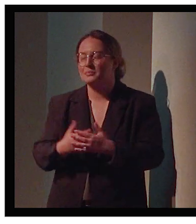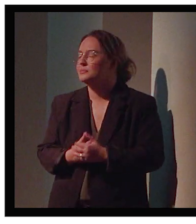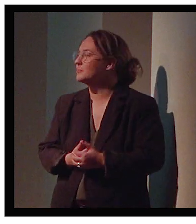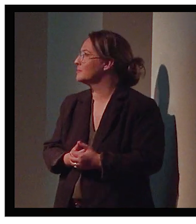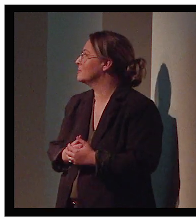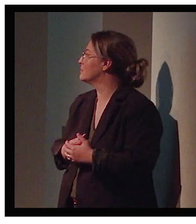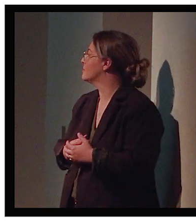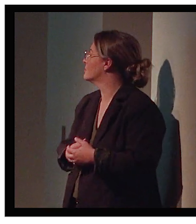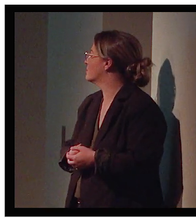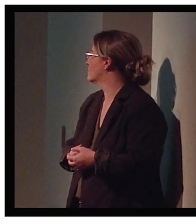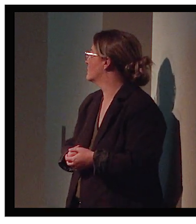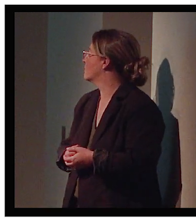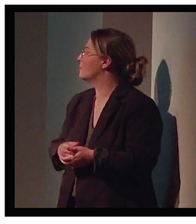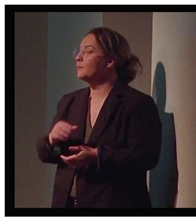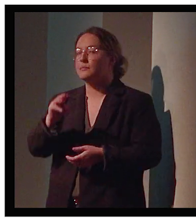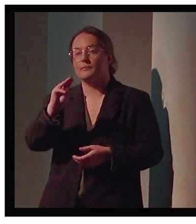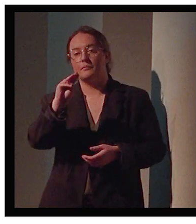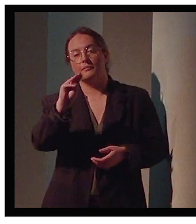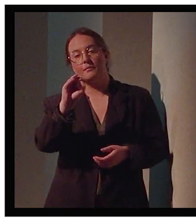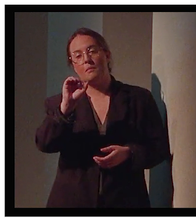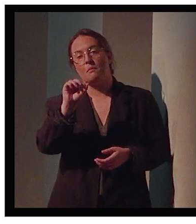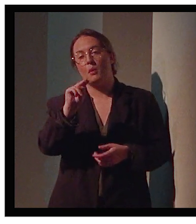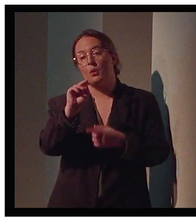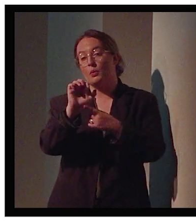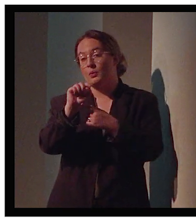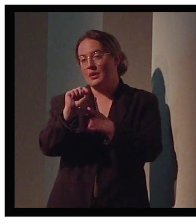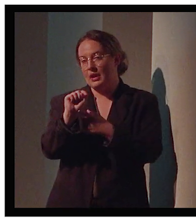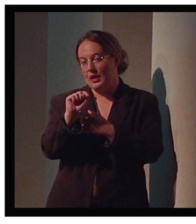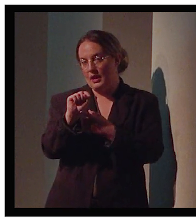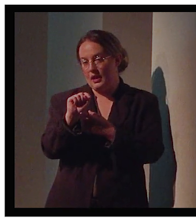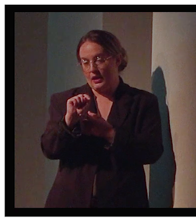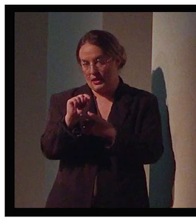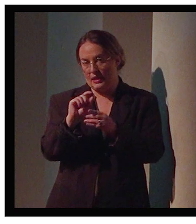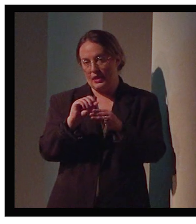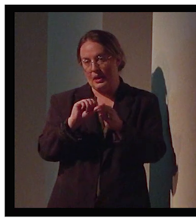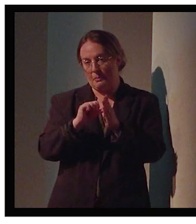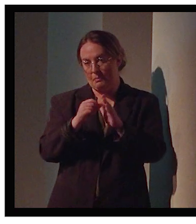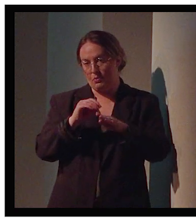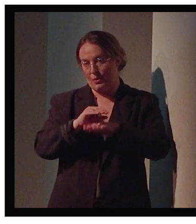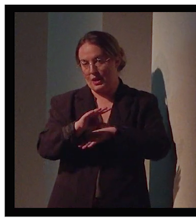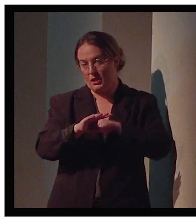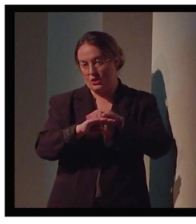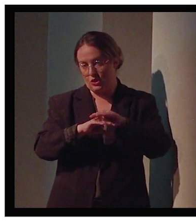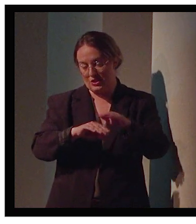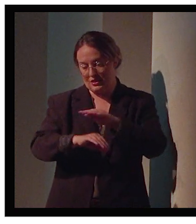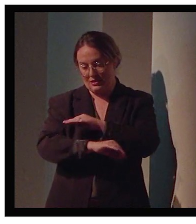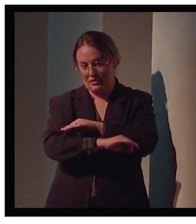Monet's Impression Sunrise, a painting of breaking light and reflections in the harbor